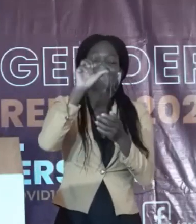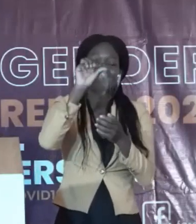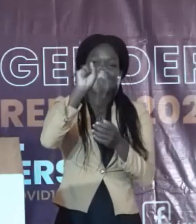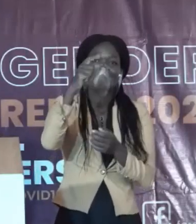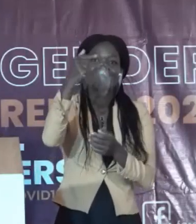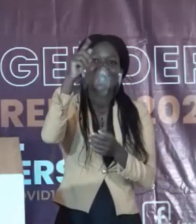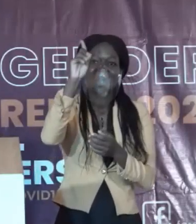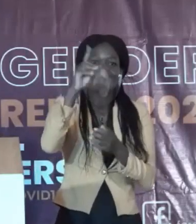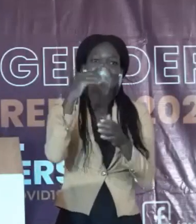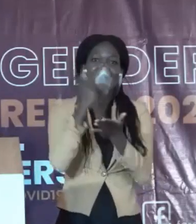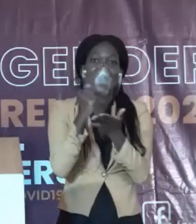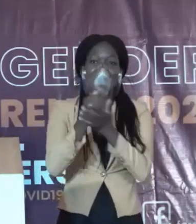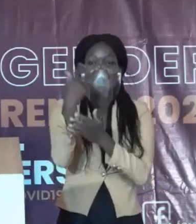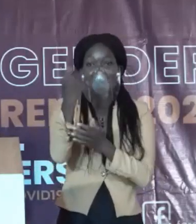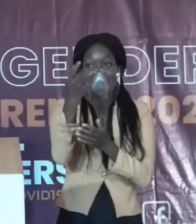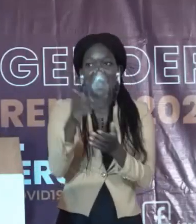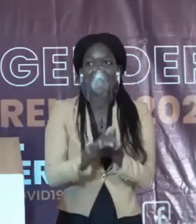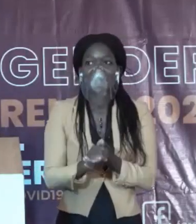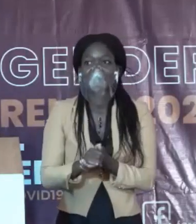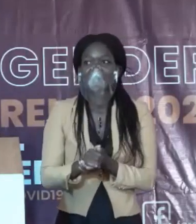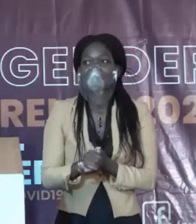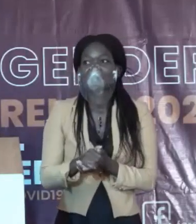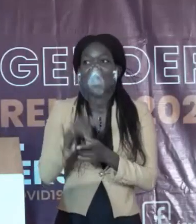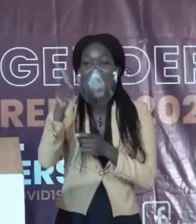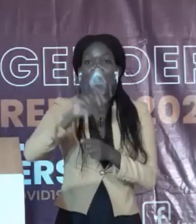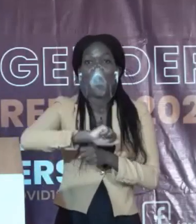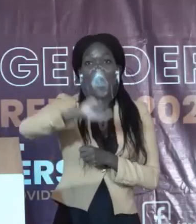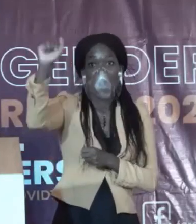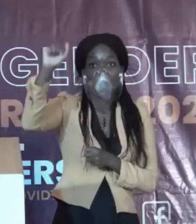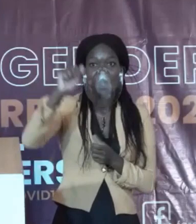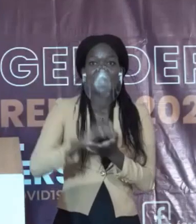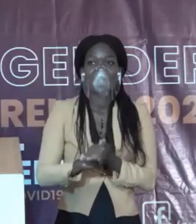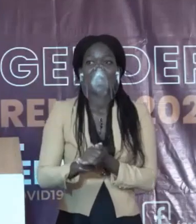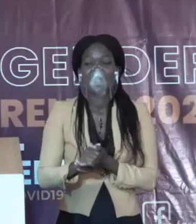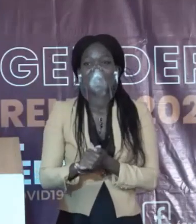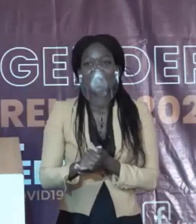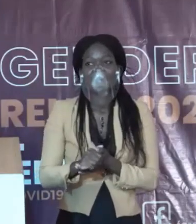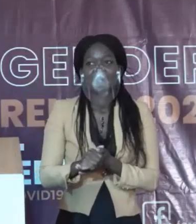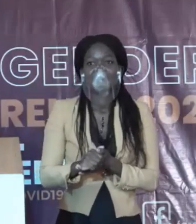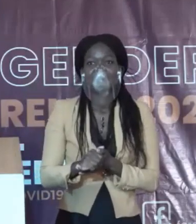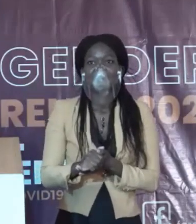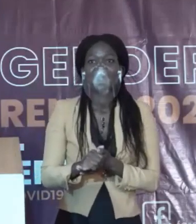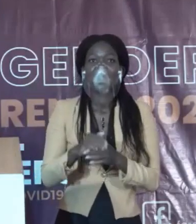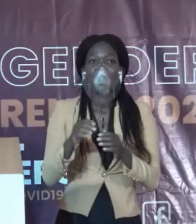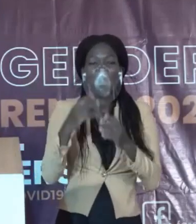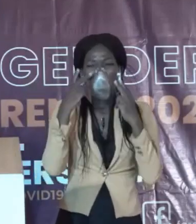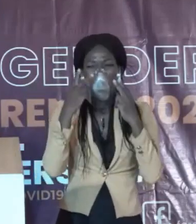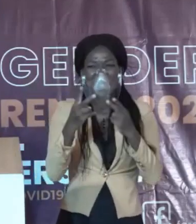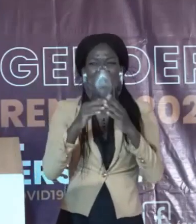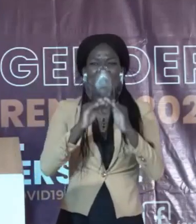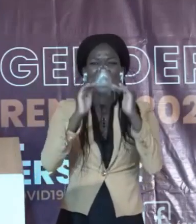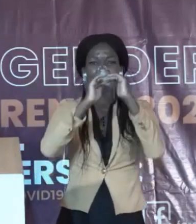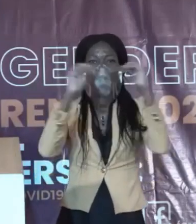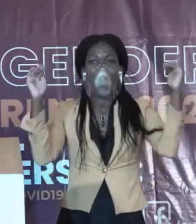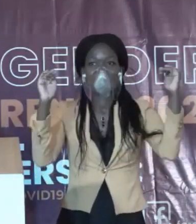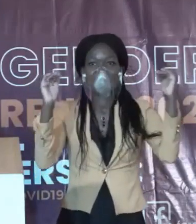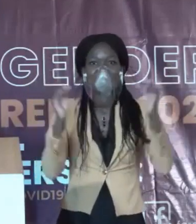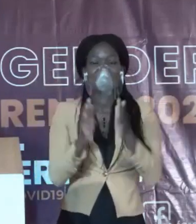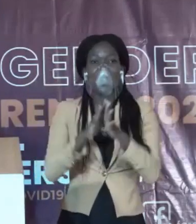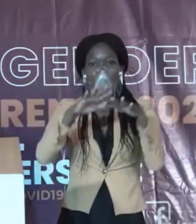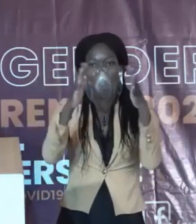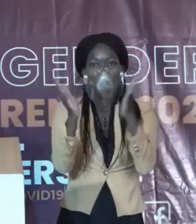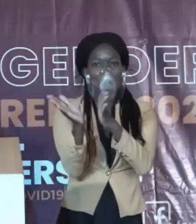So Standard Bank is the winner of the champion of equality in terms of the corporate